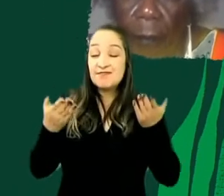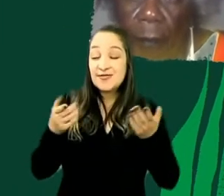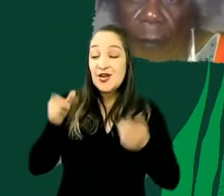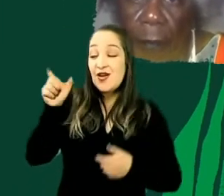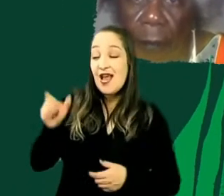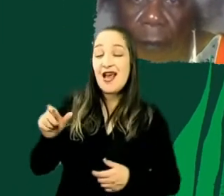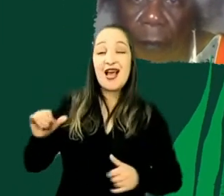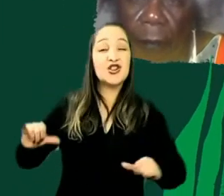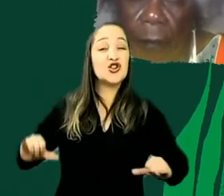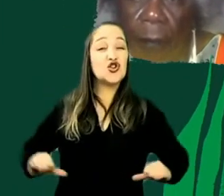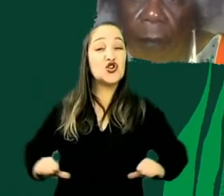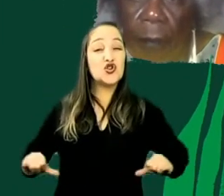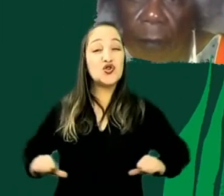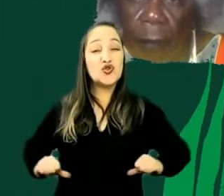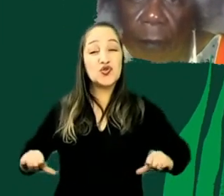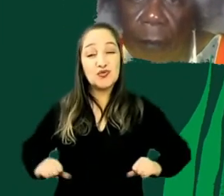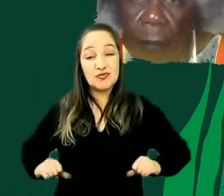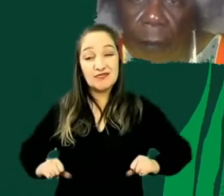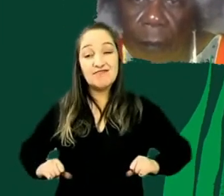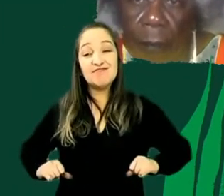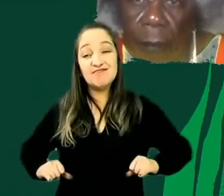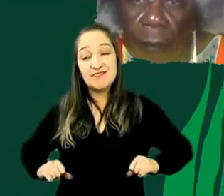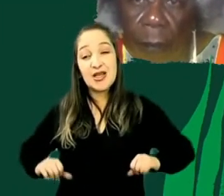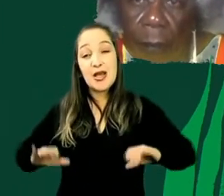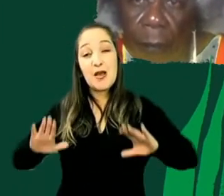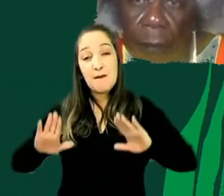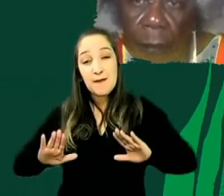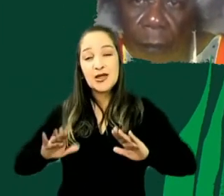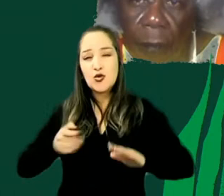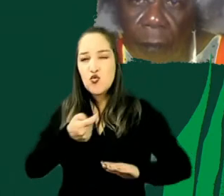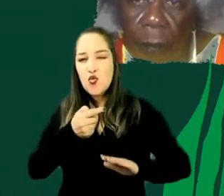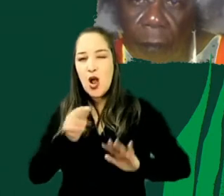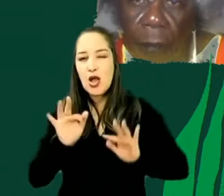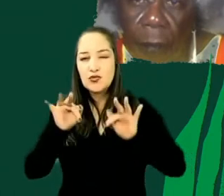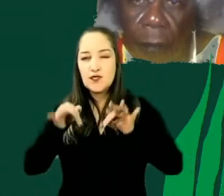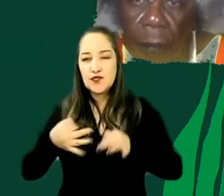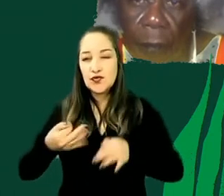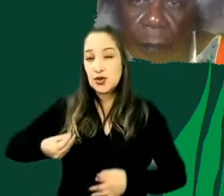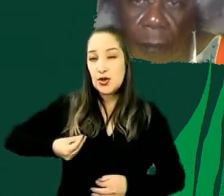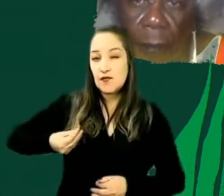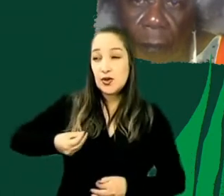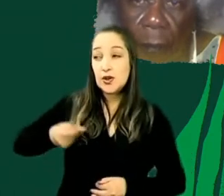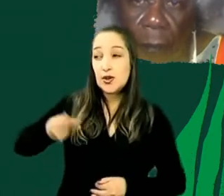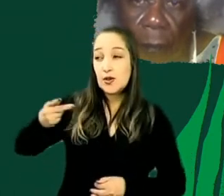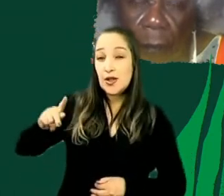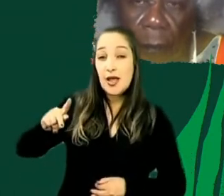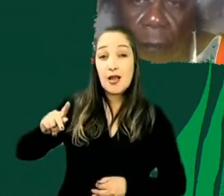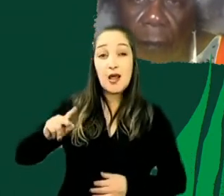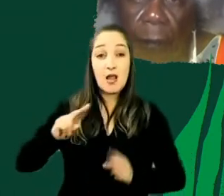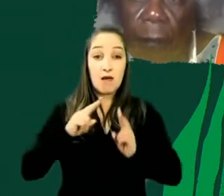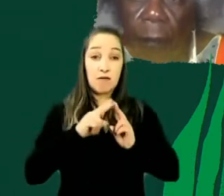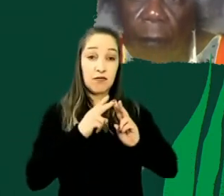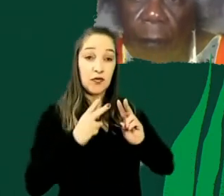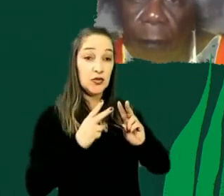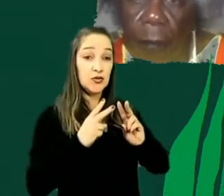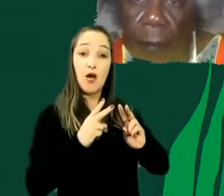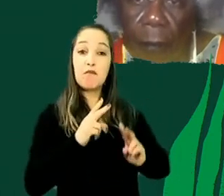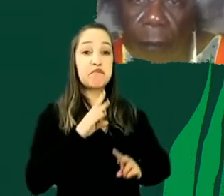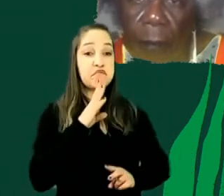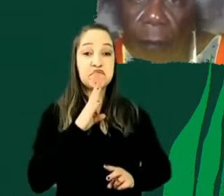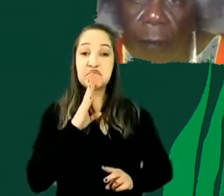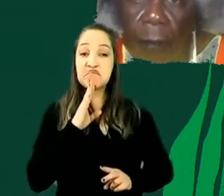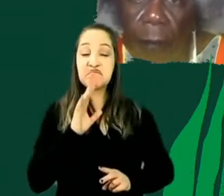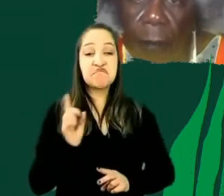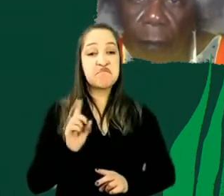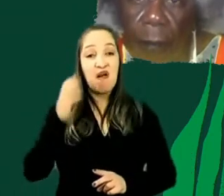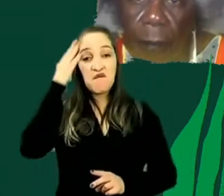her life, she was virtually unknown, you know, whereas for many years she was well known because she was a